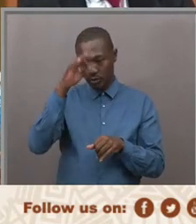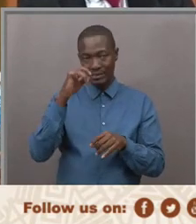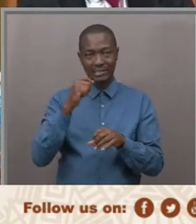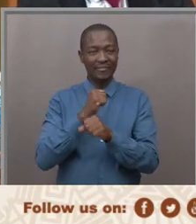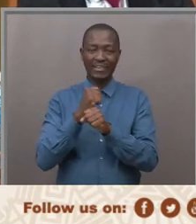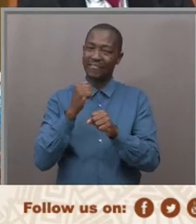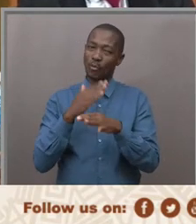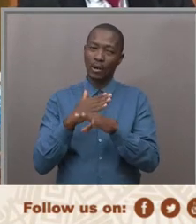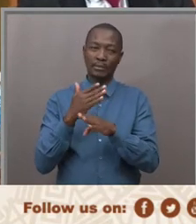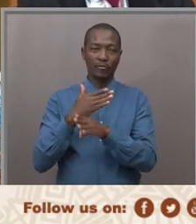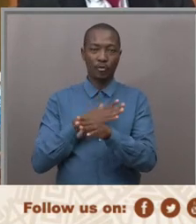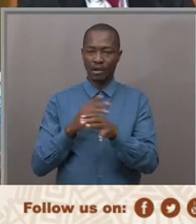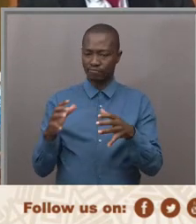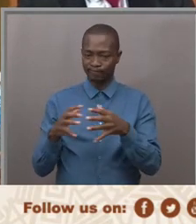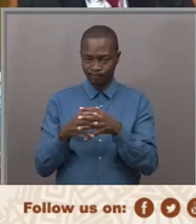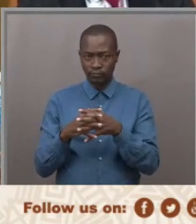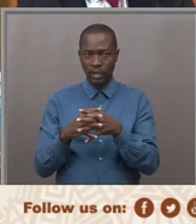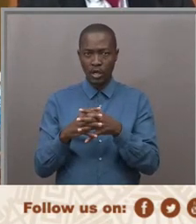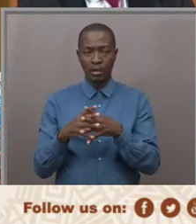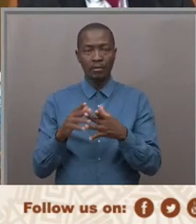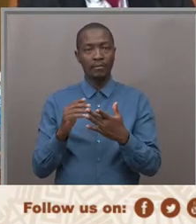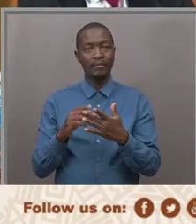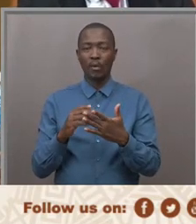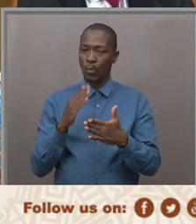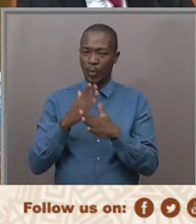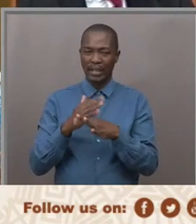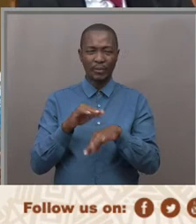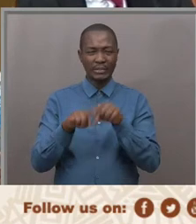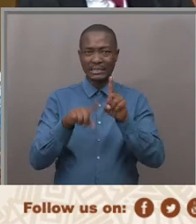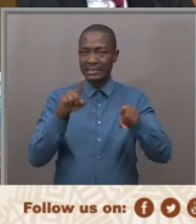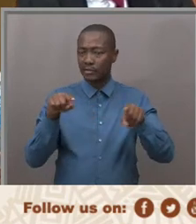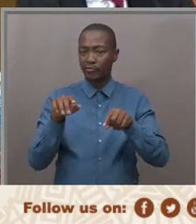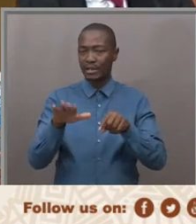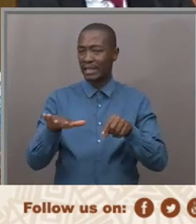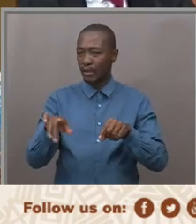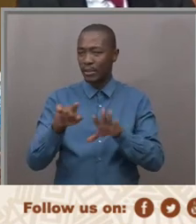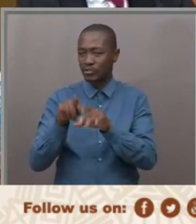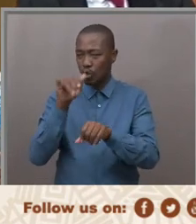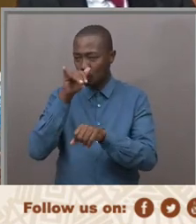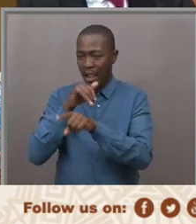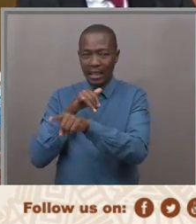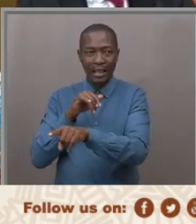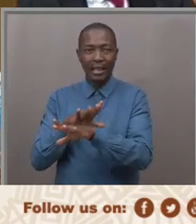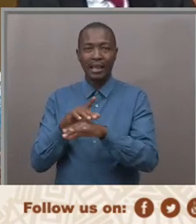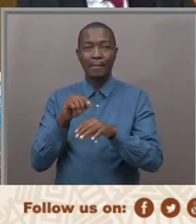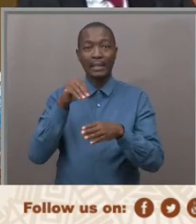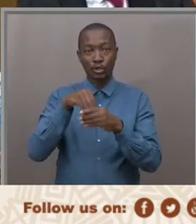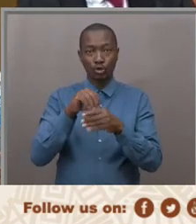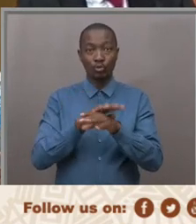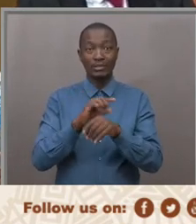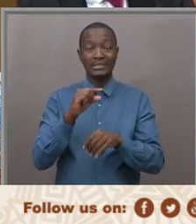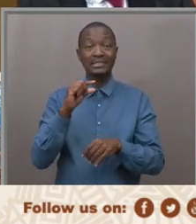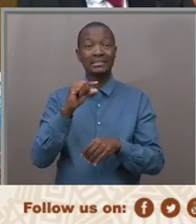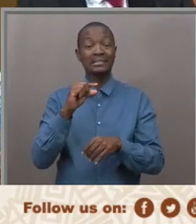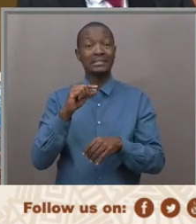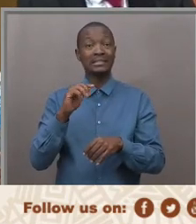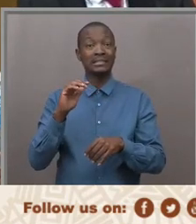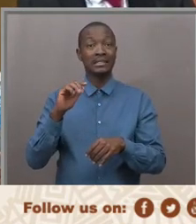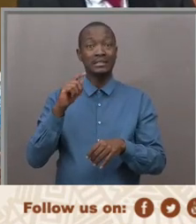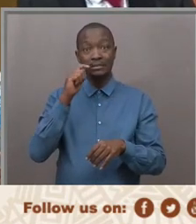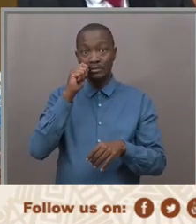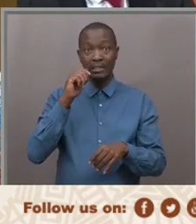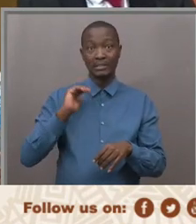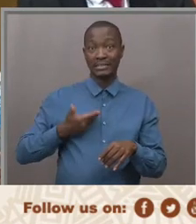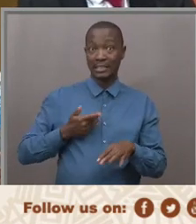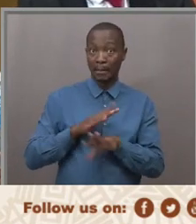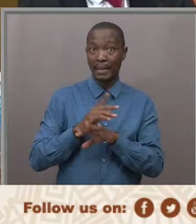together before, dealing with various sectors of areas of crime, including gender-based violence, the illicit economy,